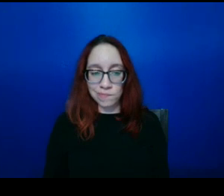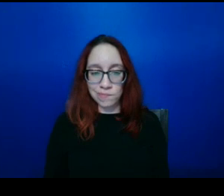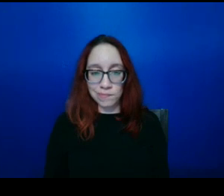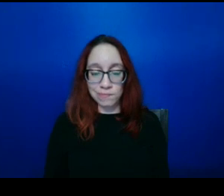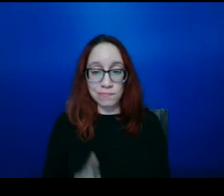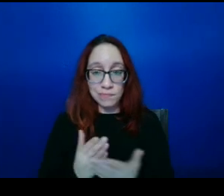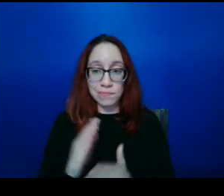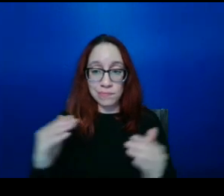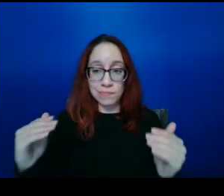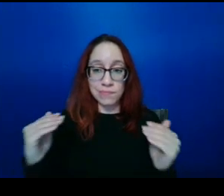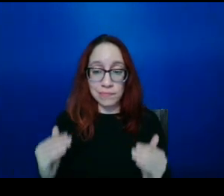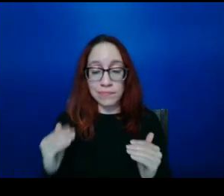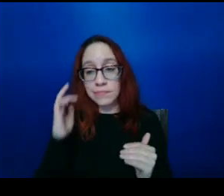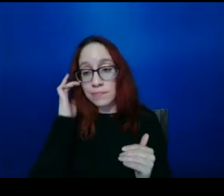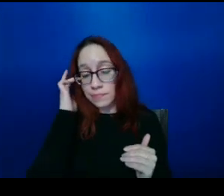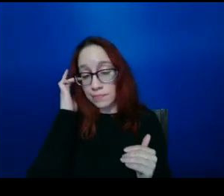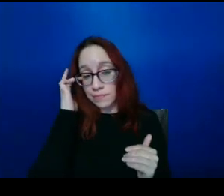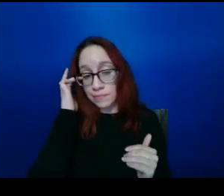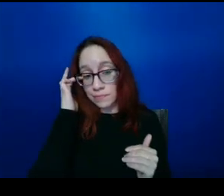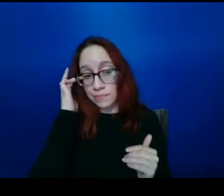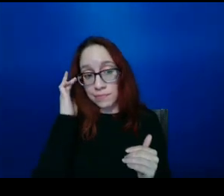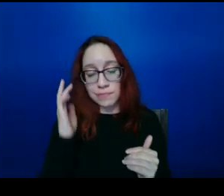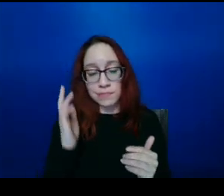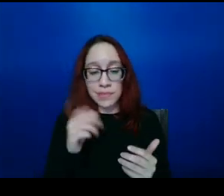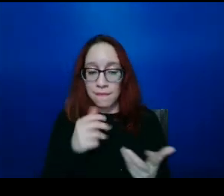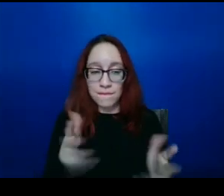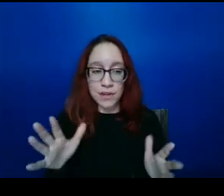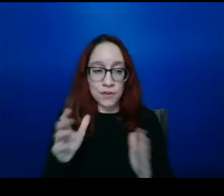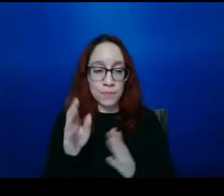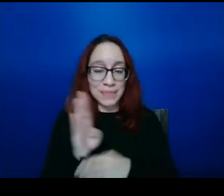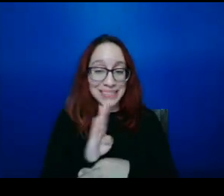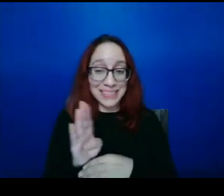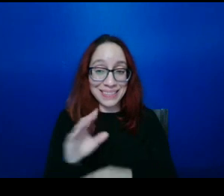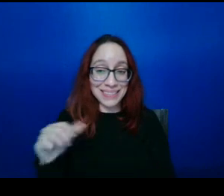All right, the next item on the agenda is unfinished business 10A.